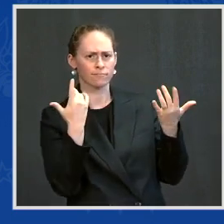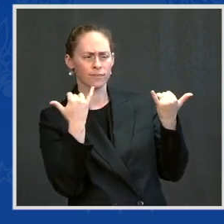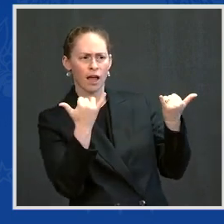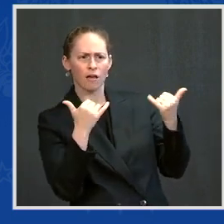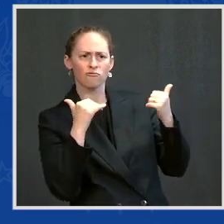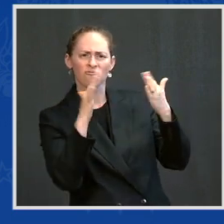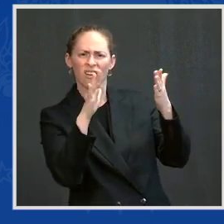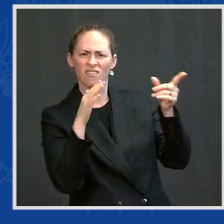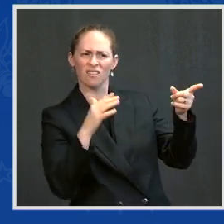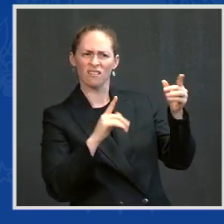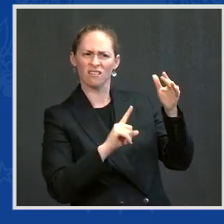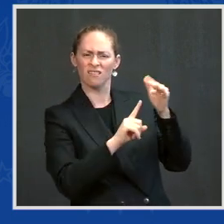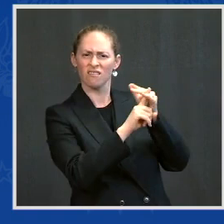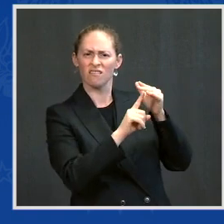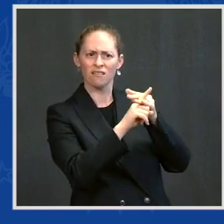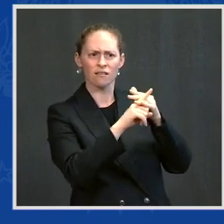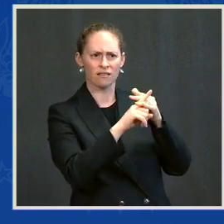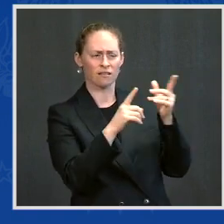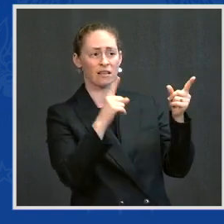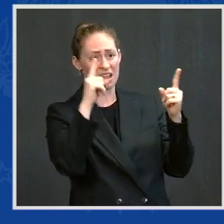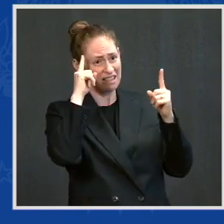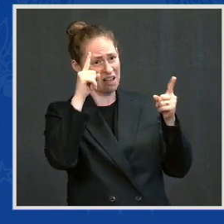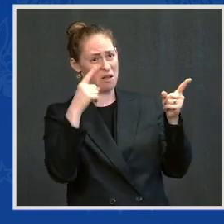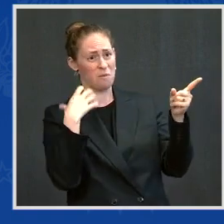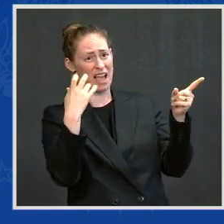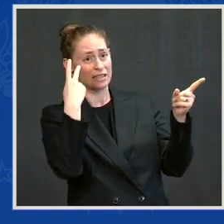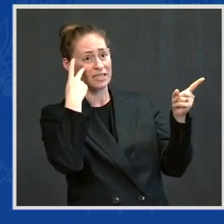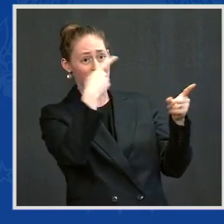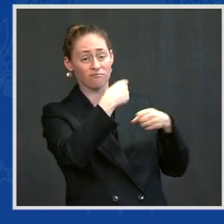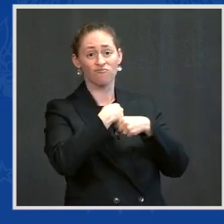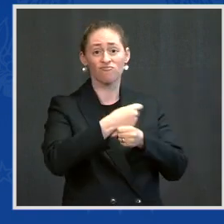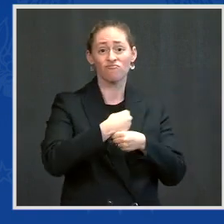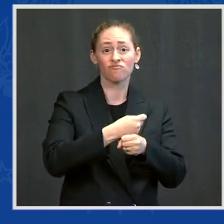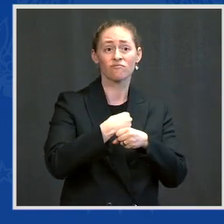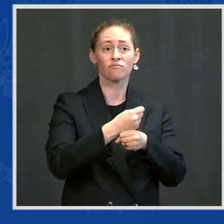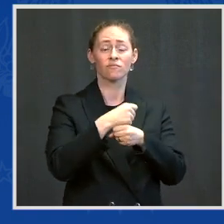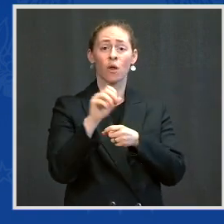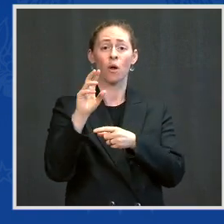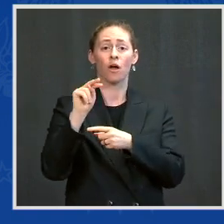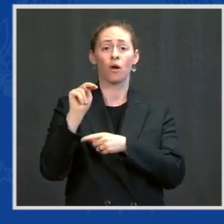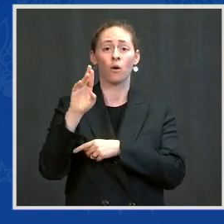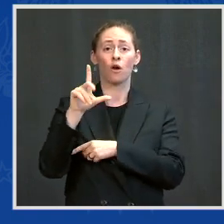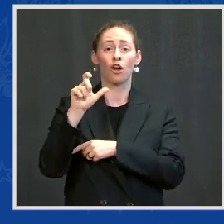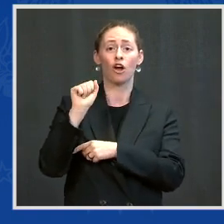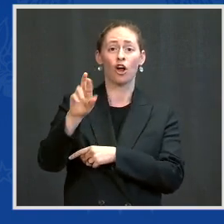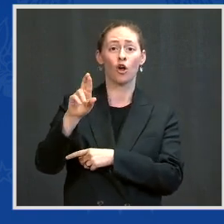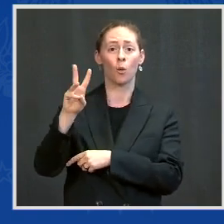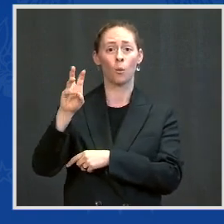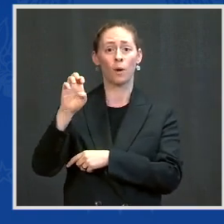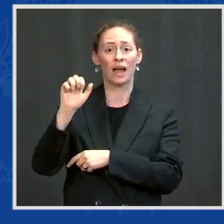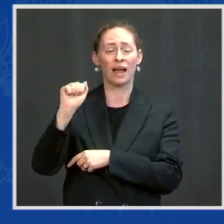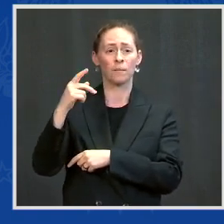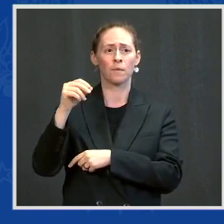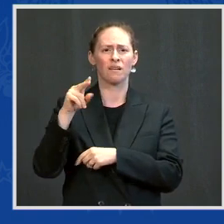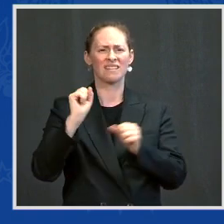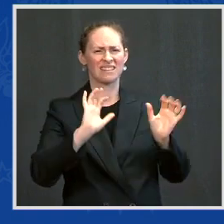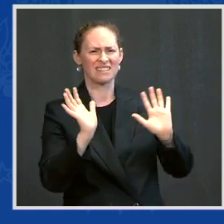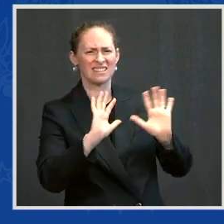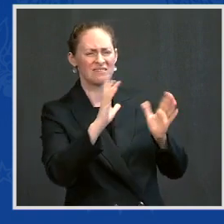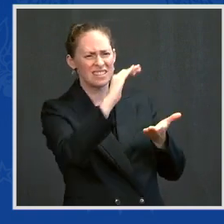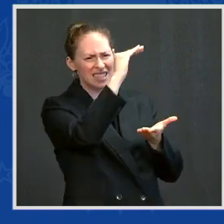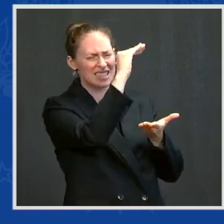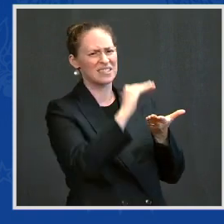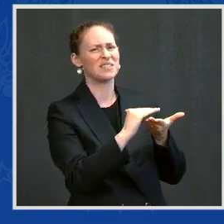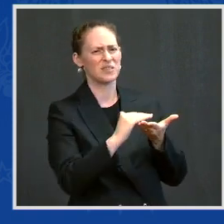ultimate goal of denuclearization of the Korean Peninsula. Today, I affirm to President Moon that the United States